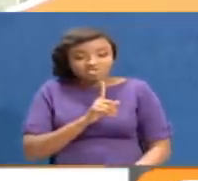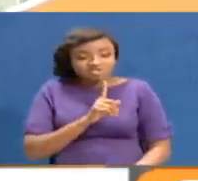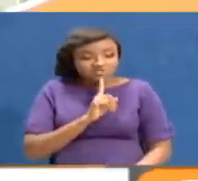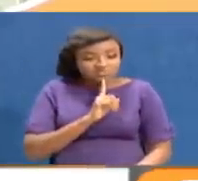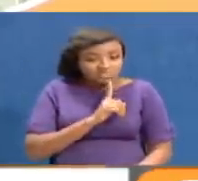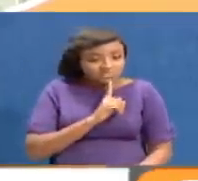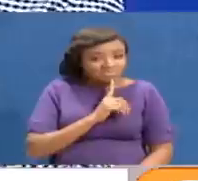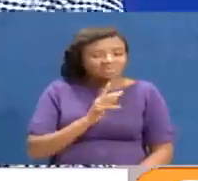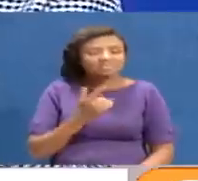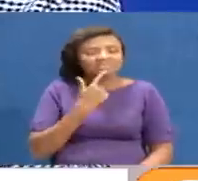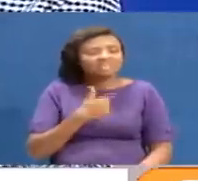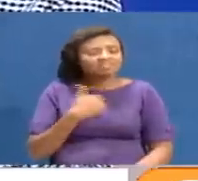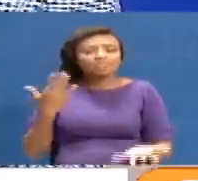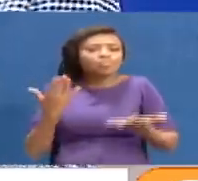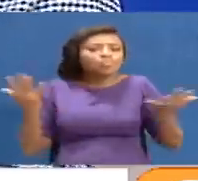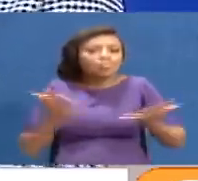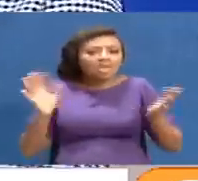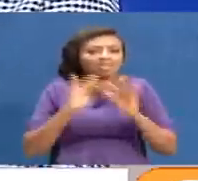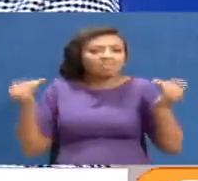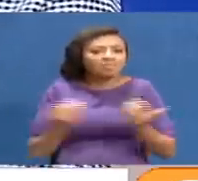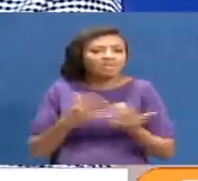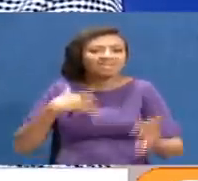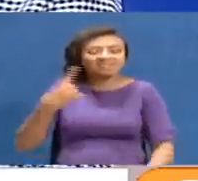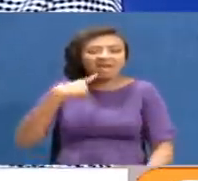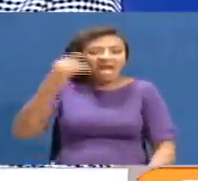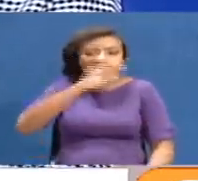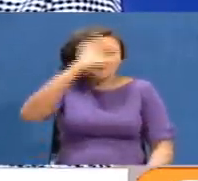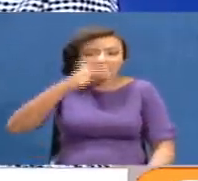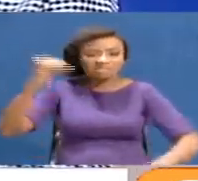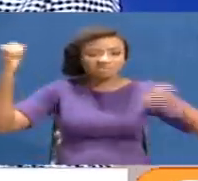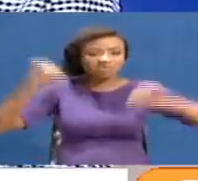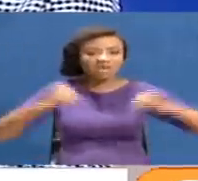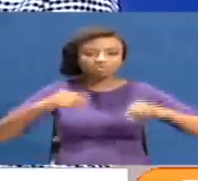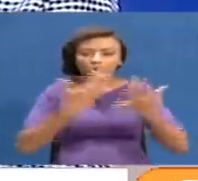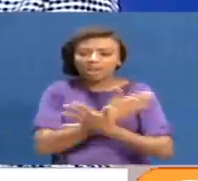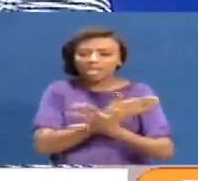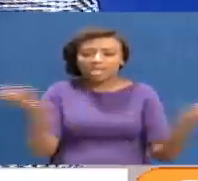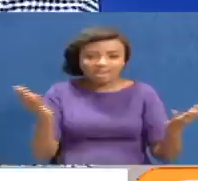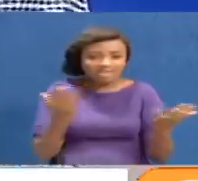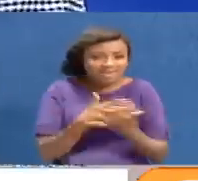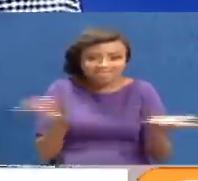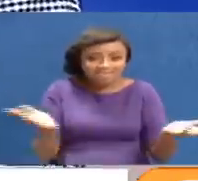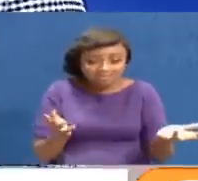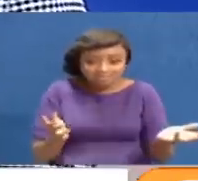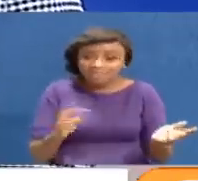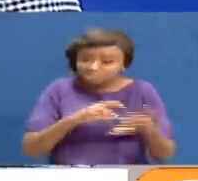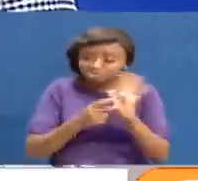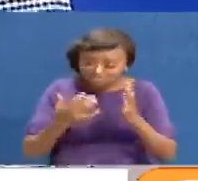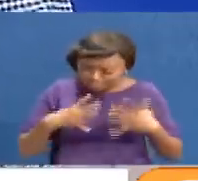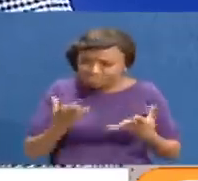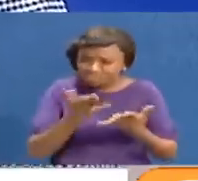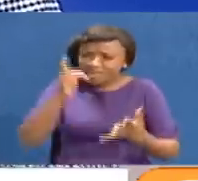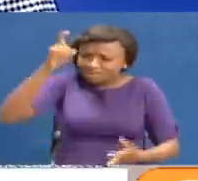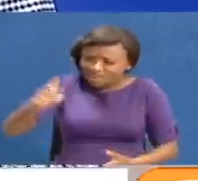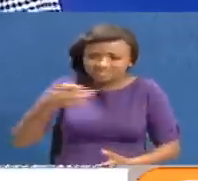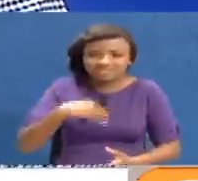tell me anywhere in the world, yeah, where there has been 100% concurrence on anything. So there will always be a dissenting views.